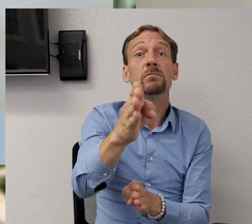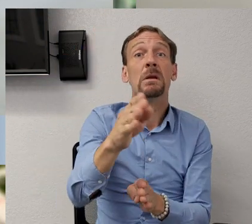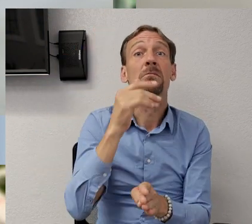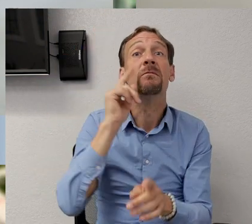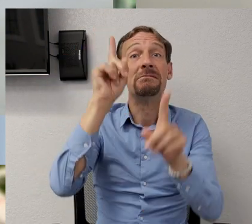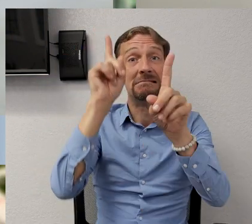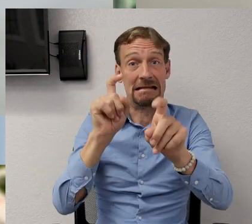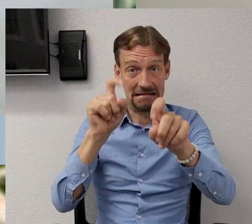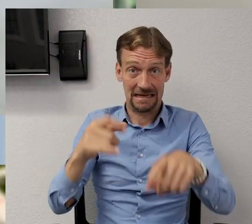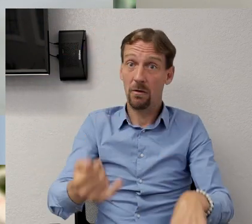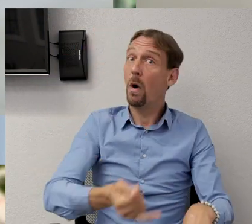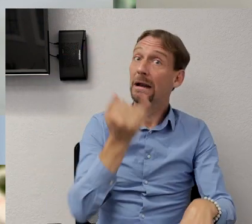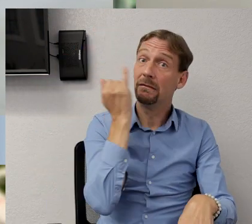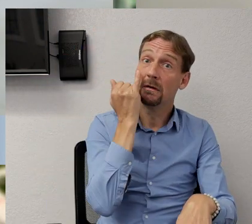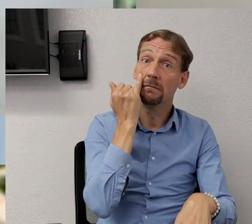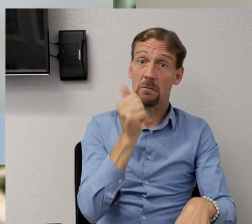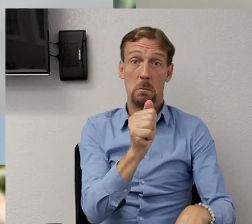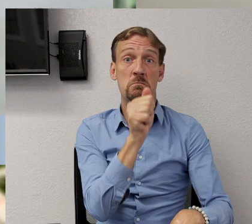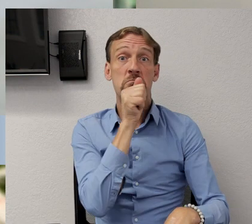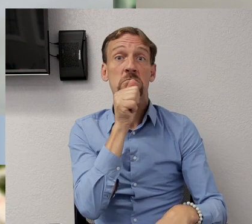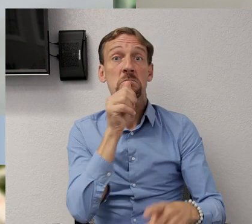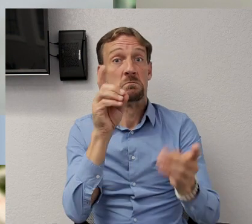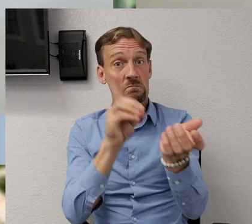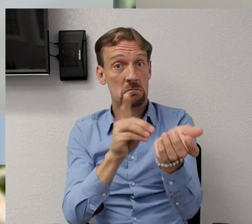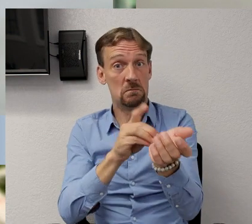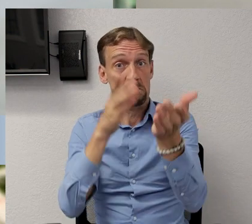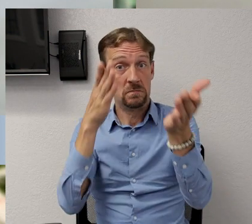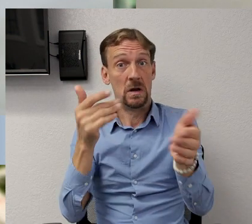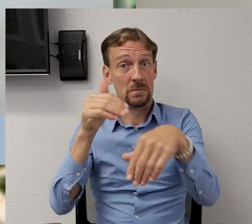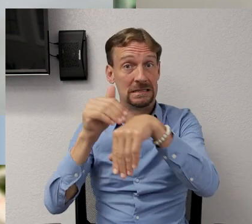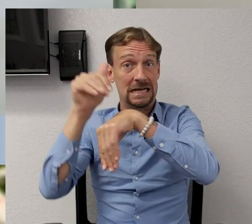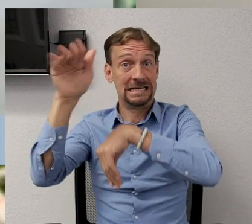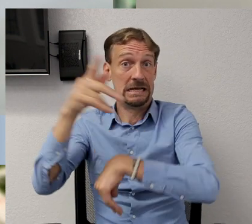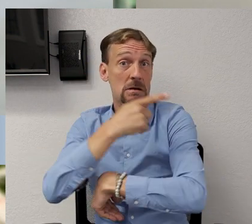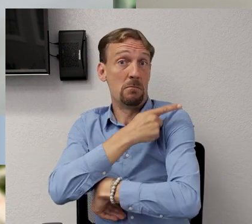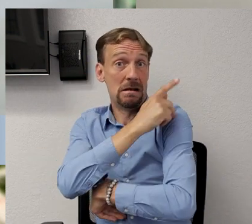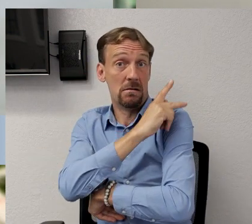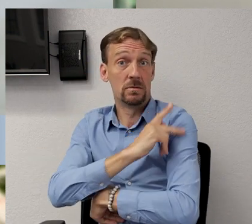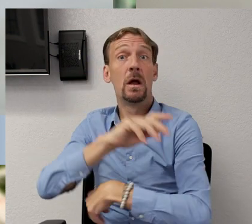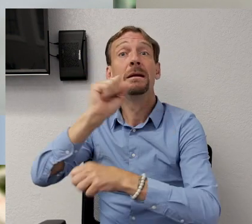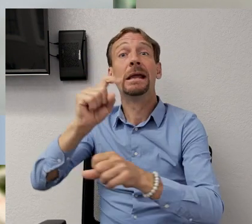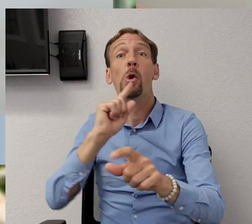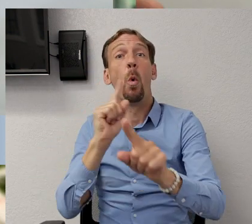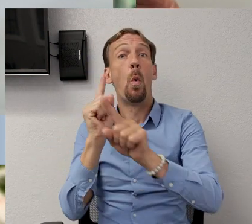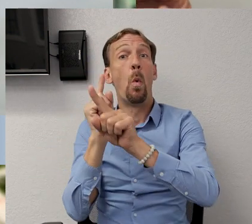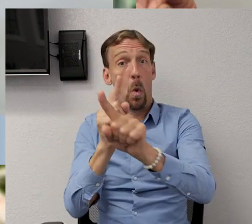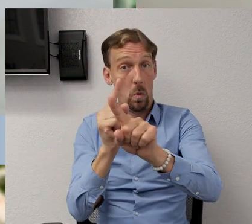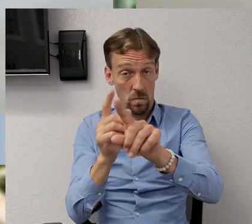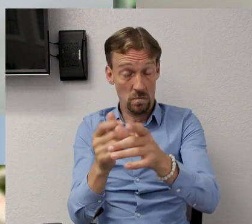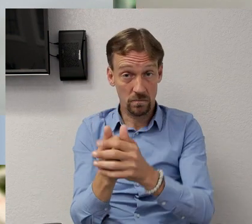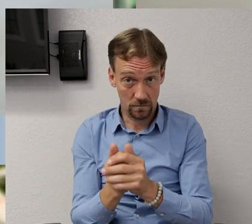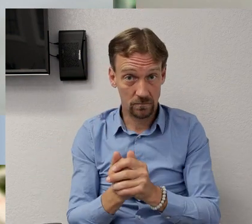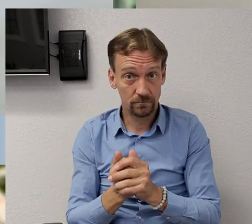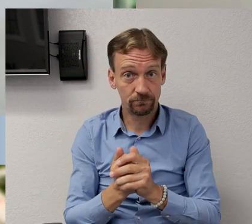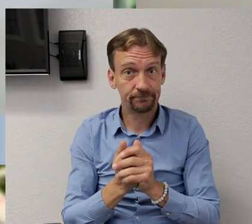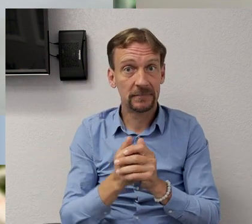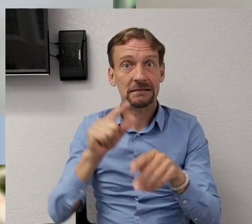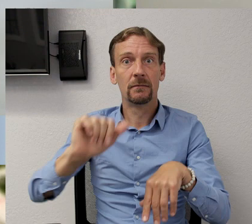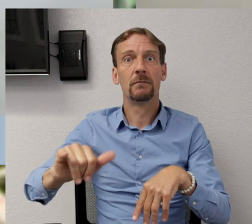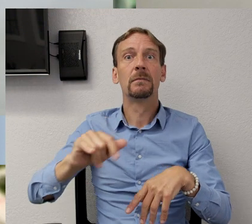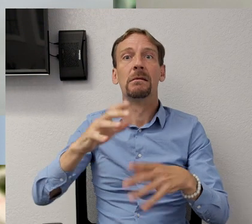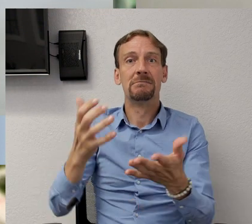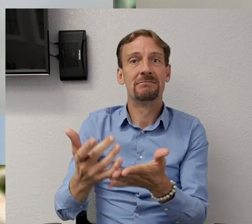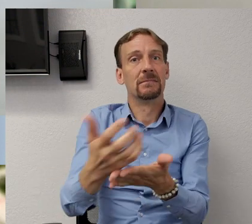a private physician wants to send a patient, they can order a